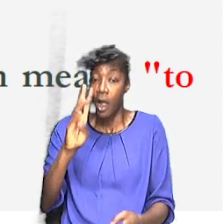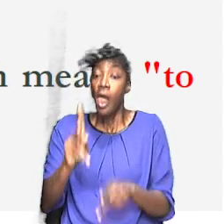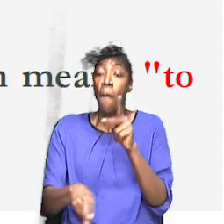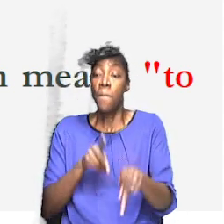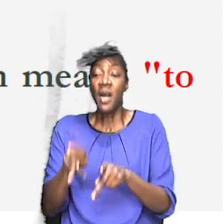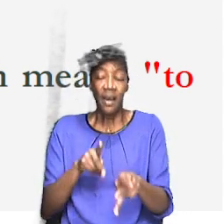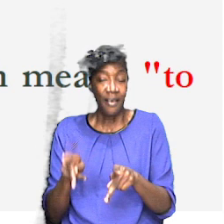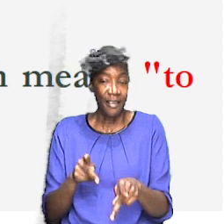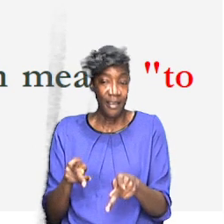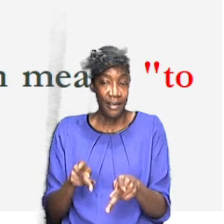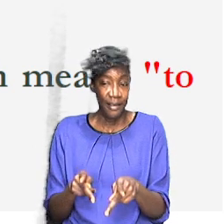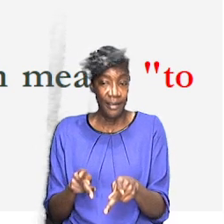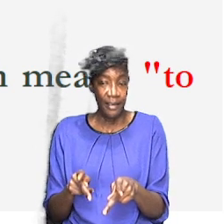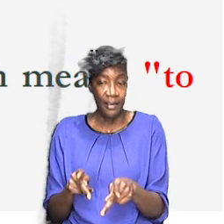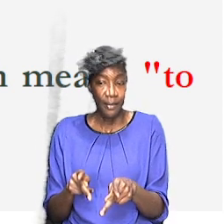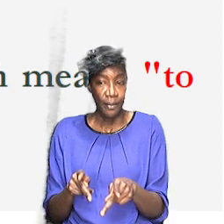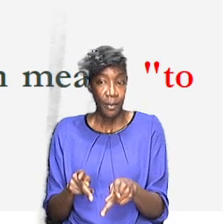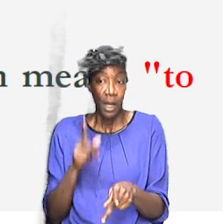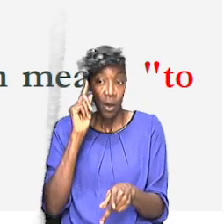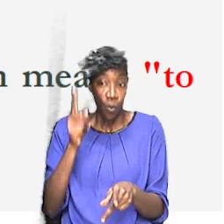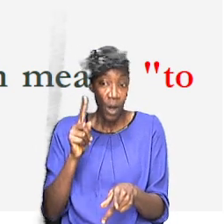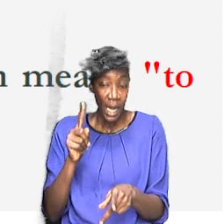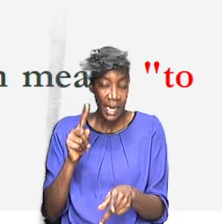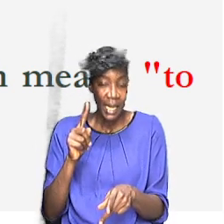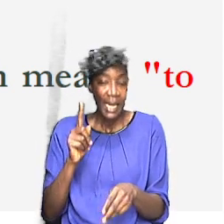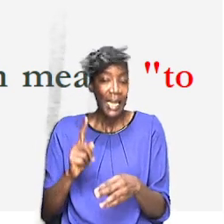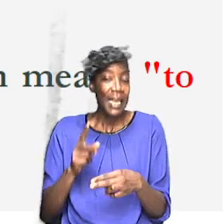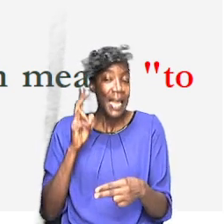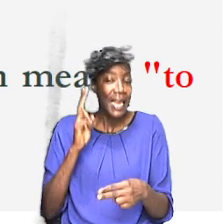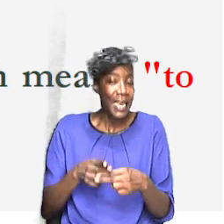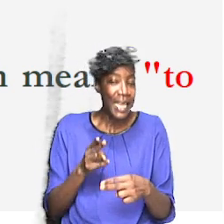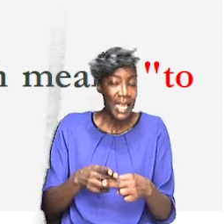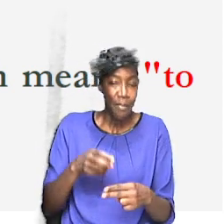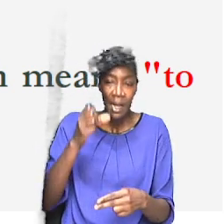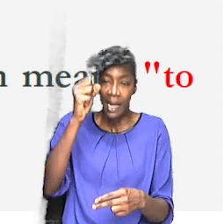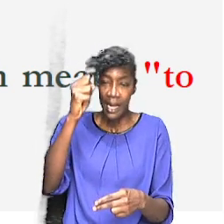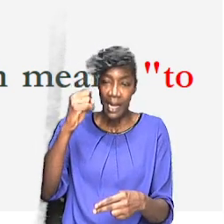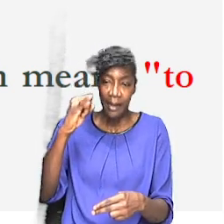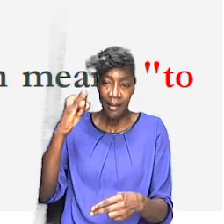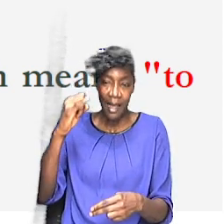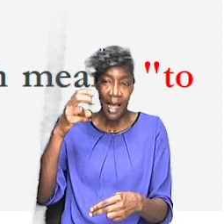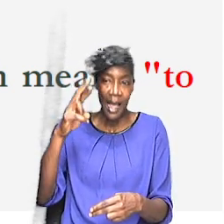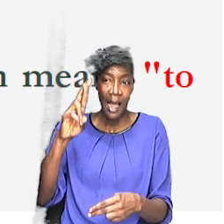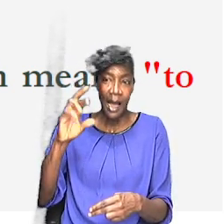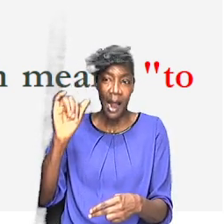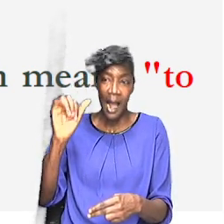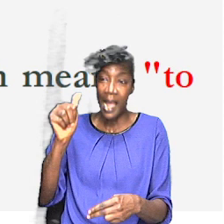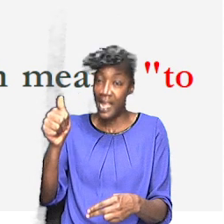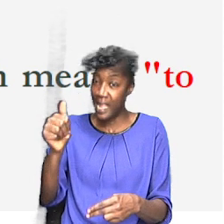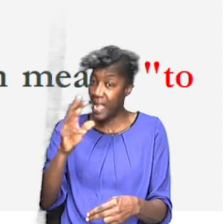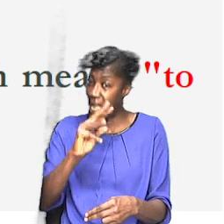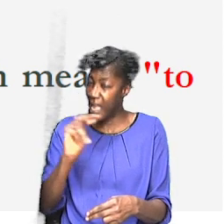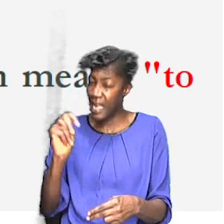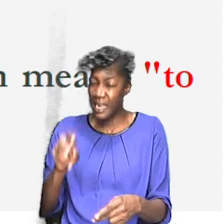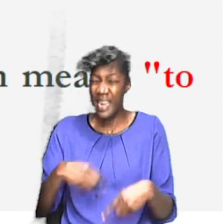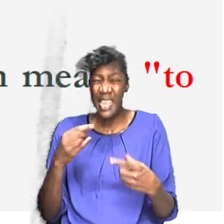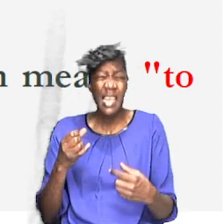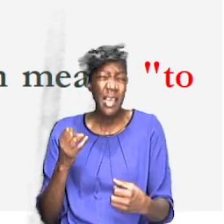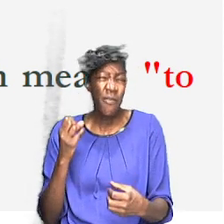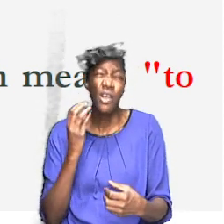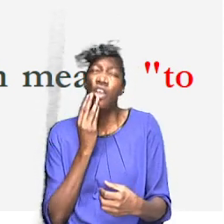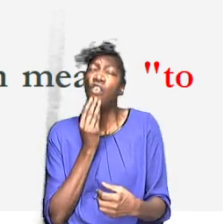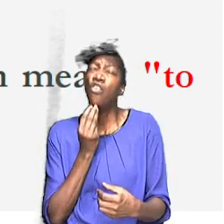one of the set that took over from him were the Syrians. And they gave the Jews the most